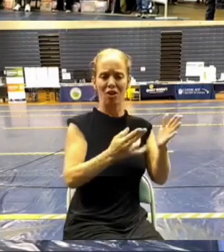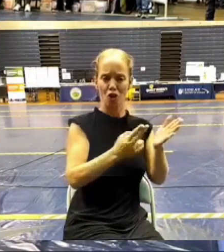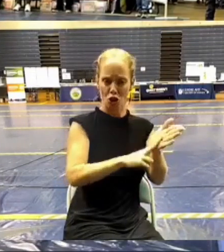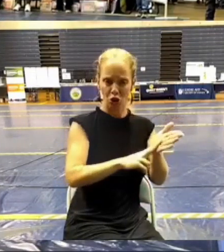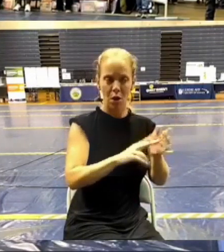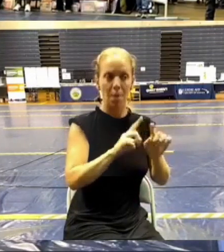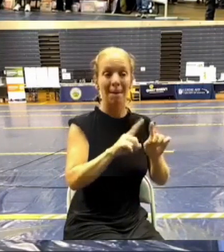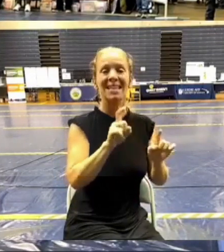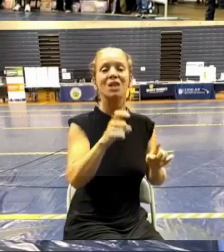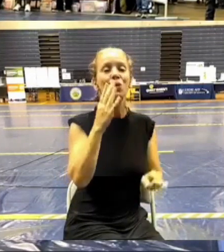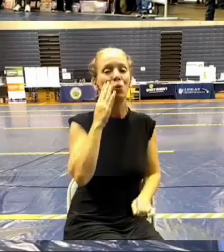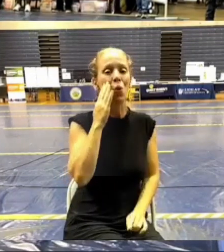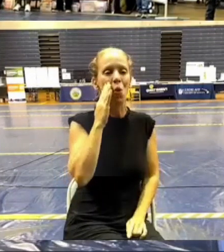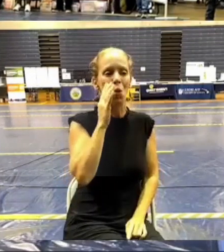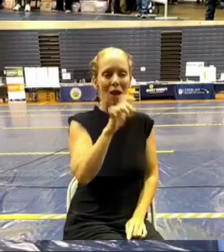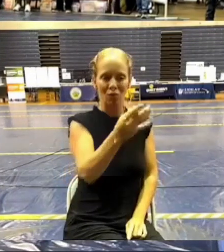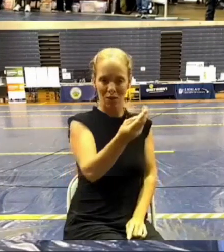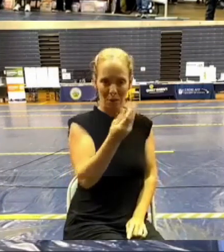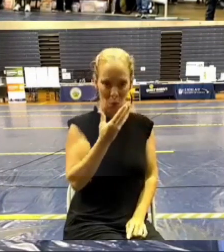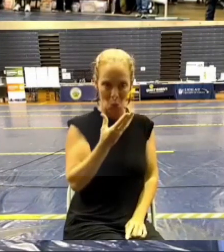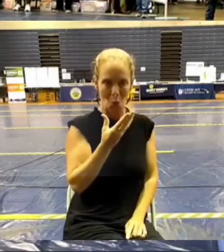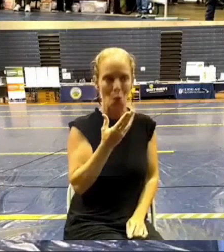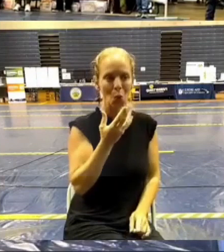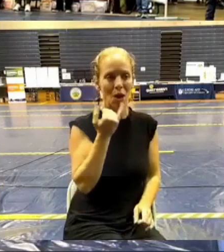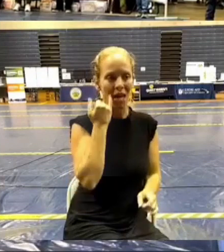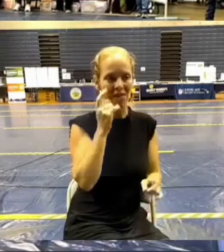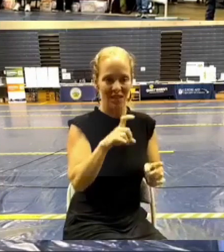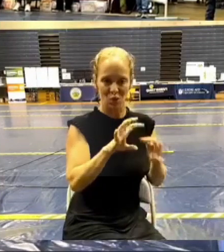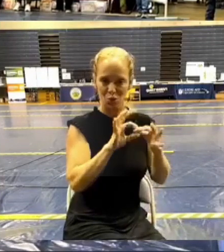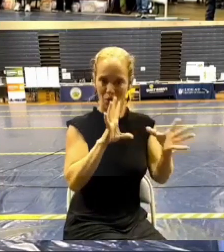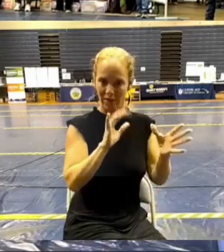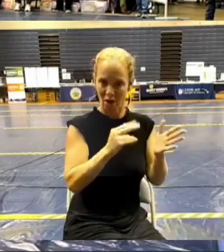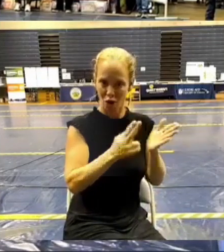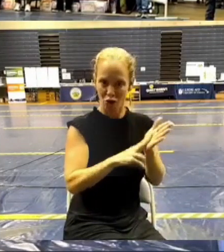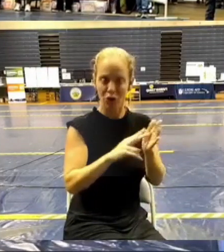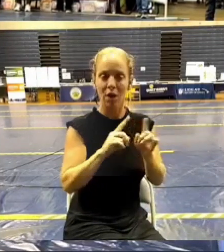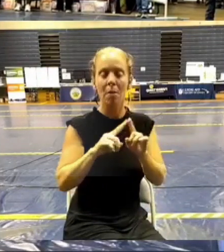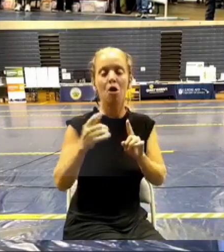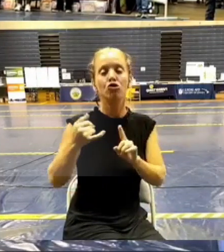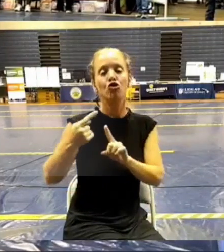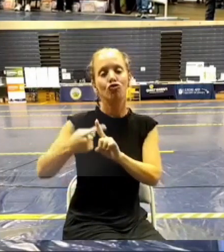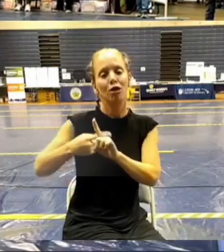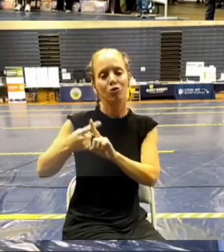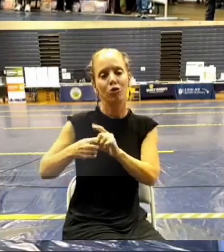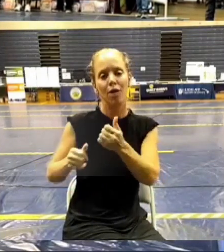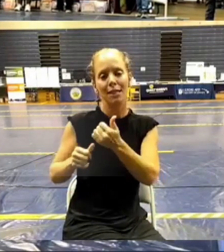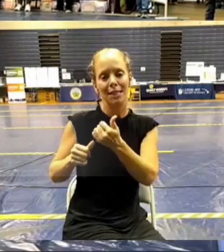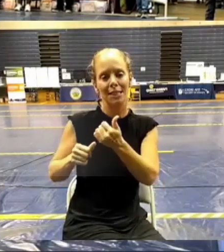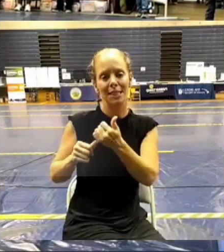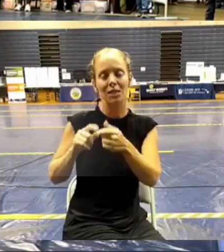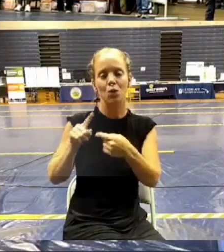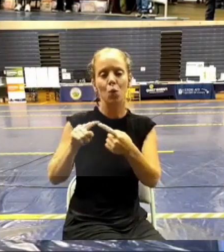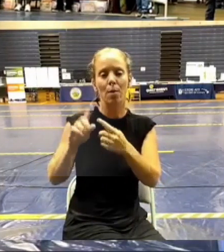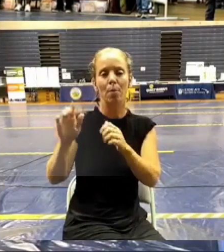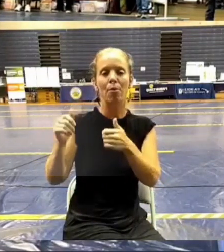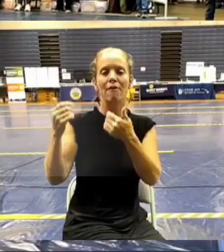We need to know, though, in order to do that. The second one, though, is rental assistance, where we provide